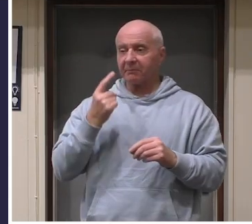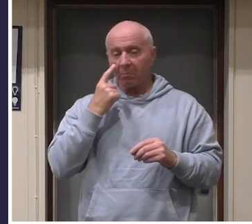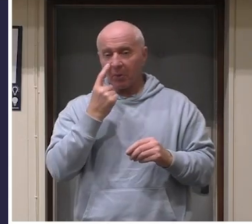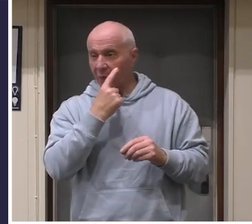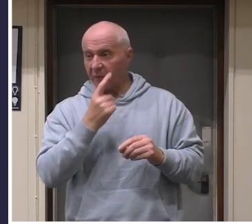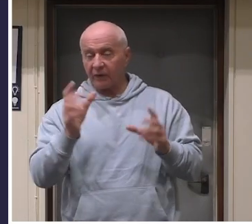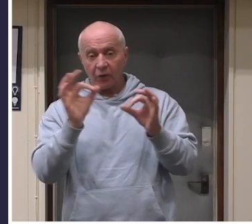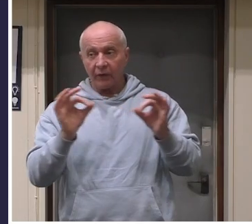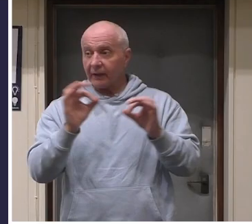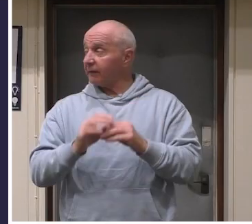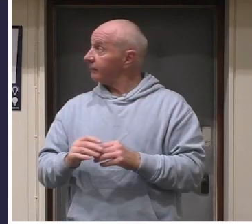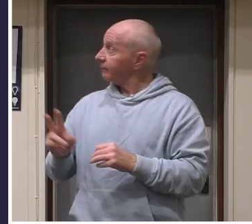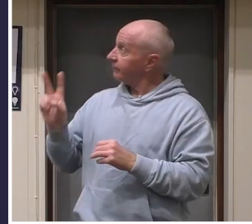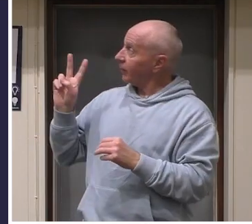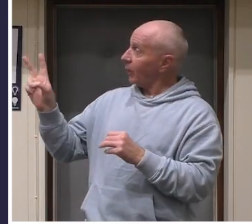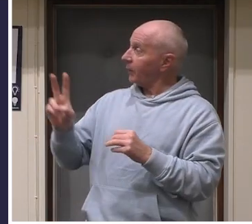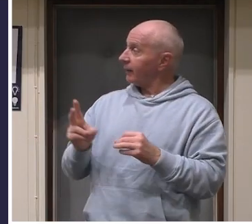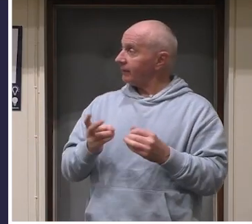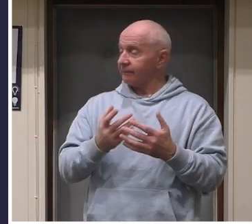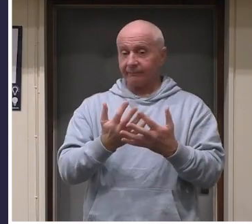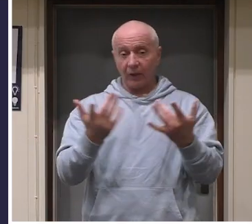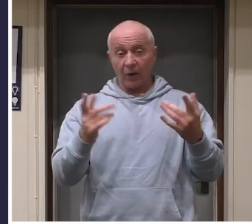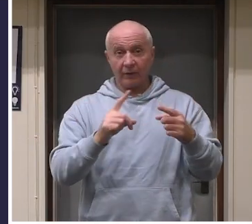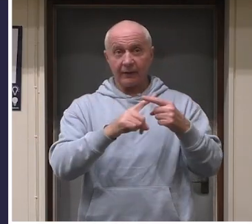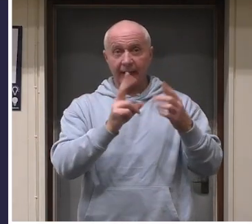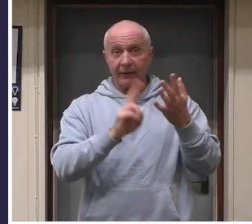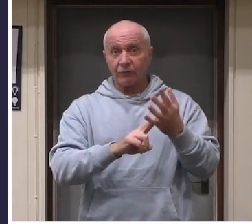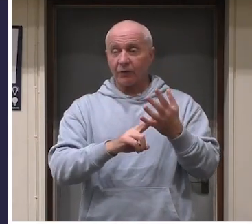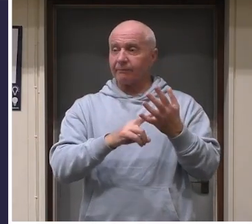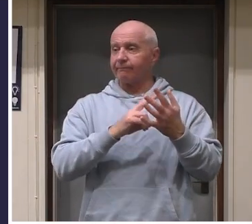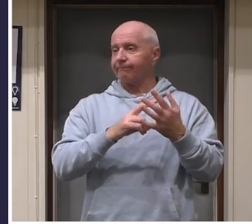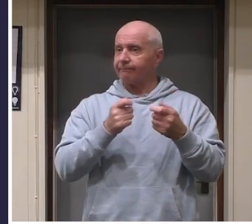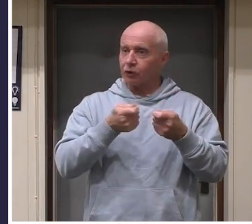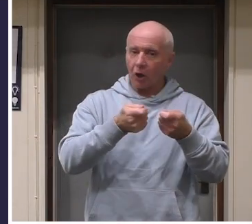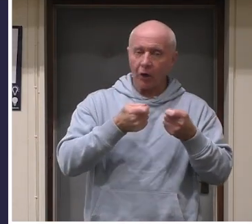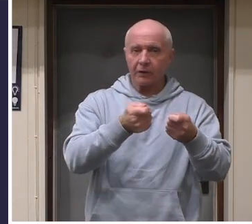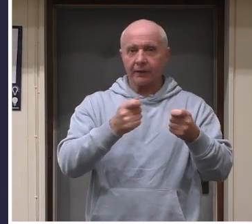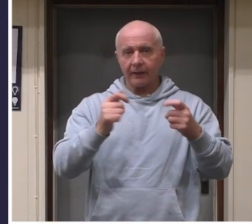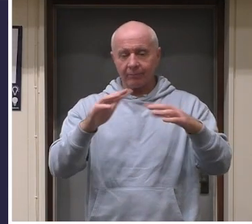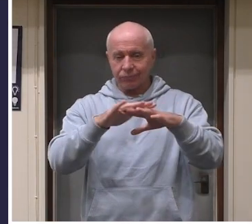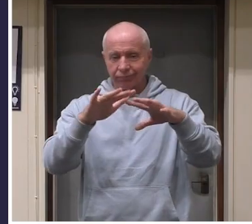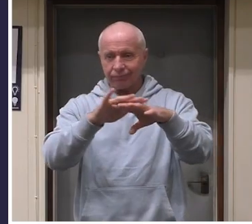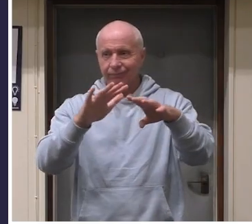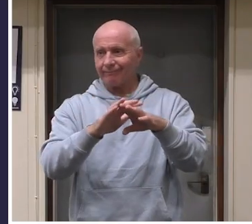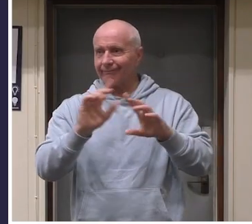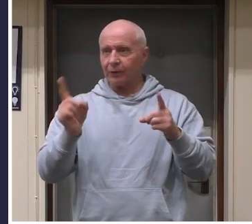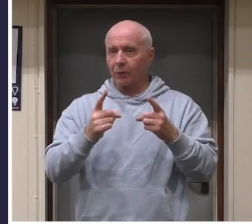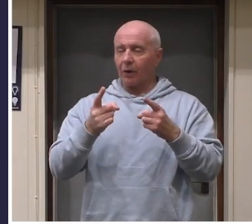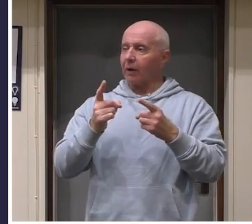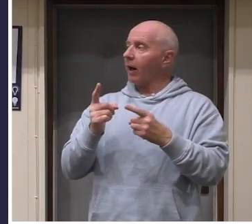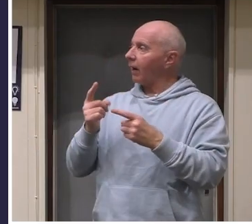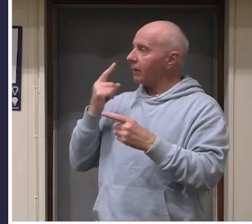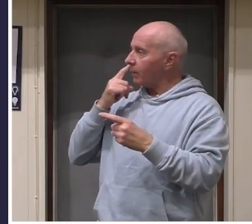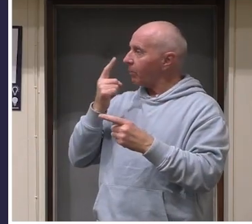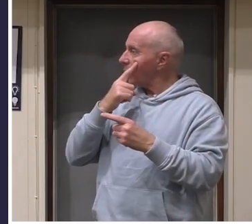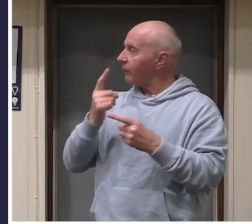anything. Look at that experiment. There's so many electrons, they're charged particles, they're interacting with each other. There's no way for you to say that there was